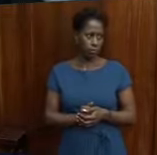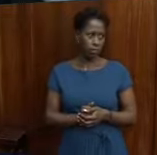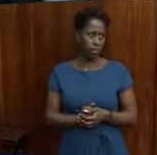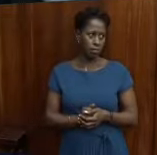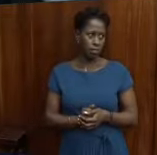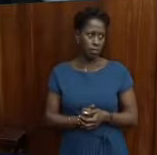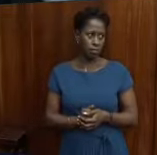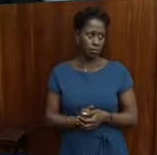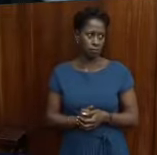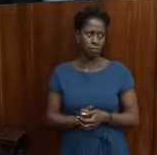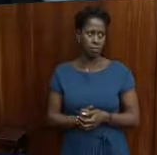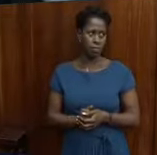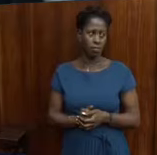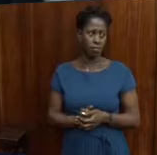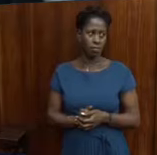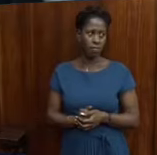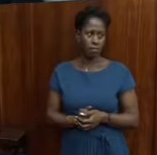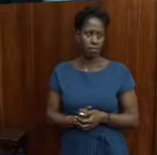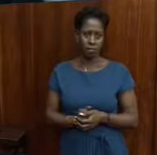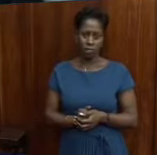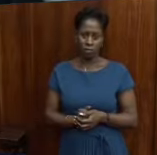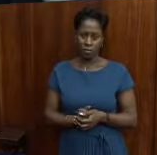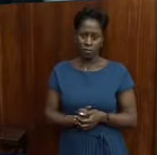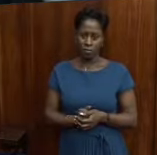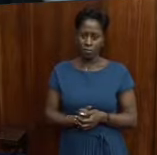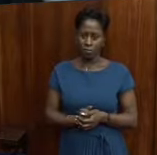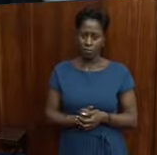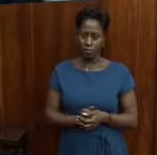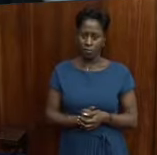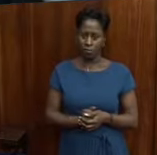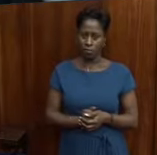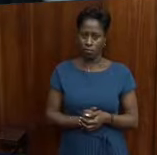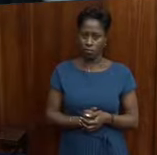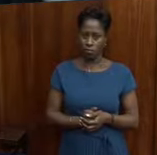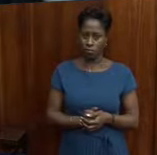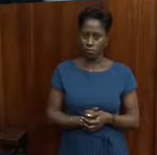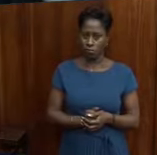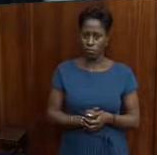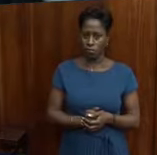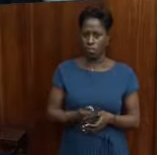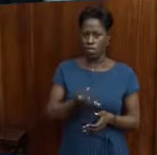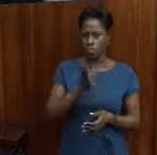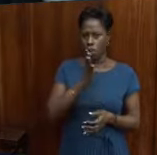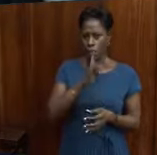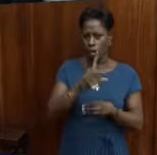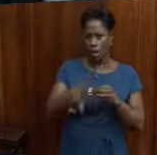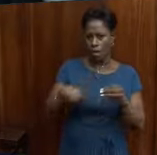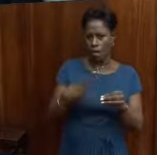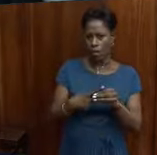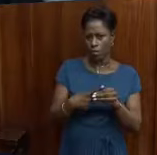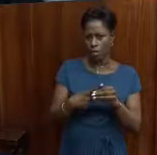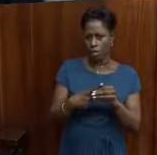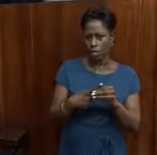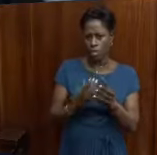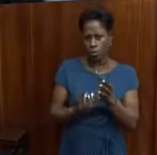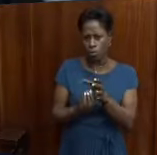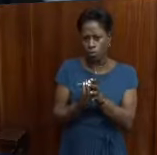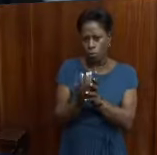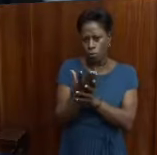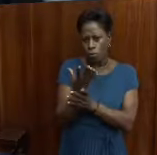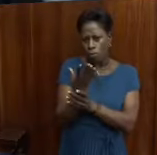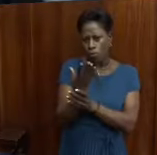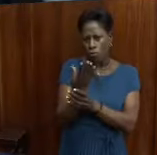of Hurricane Elsa. Preliminary estimates suggest that real GDP growth increased by 12.2%